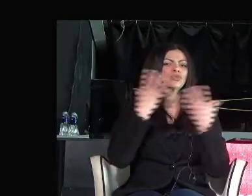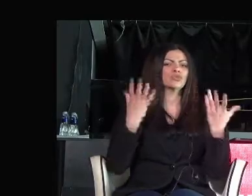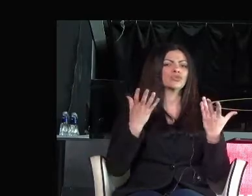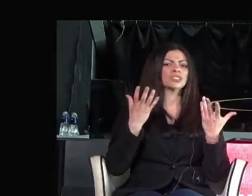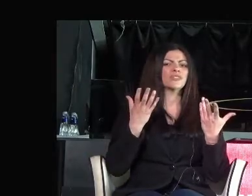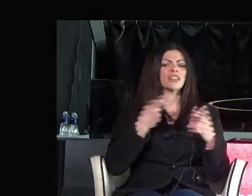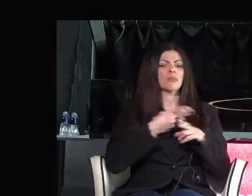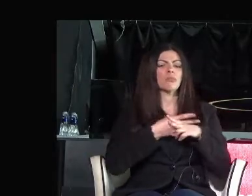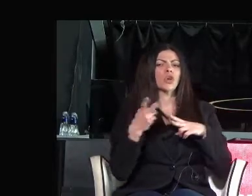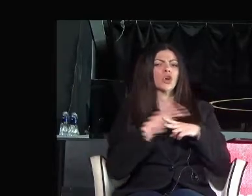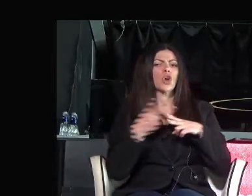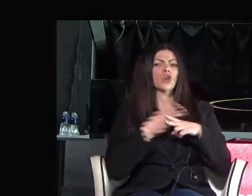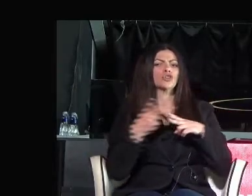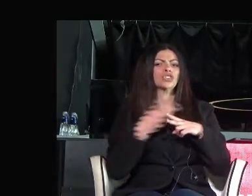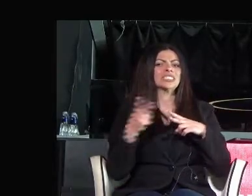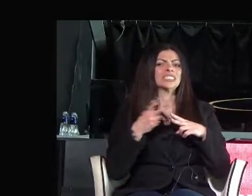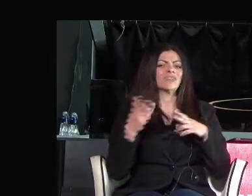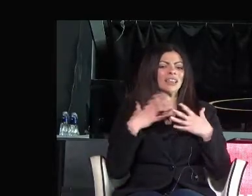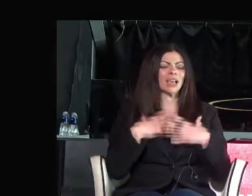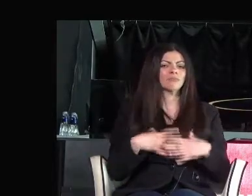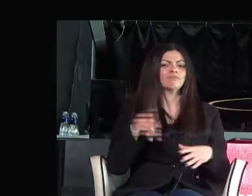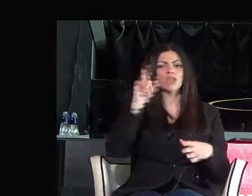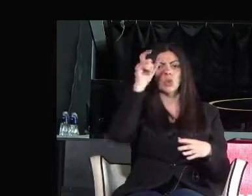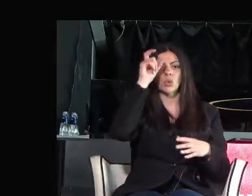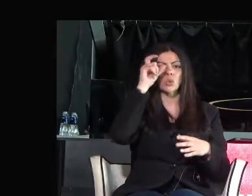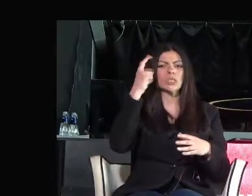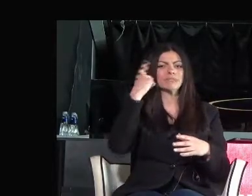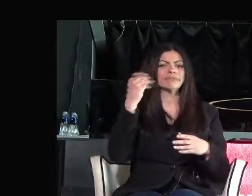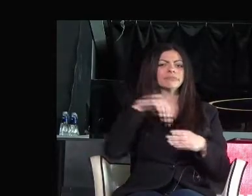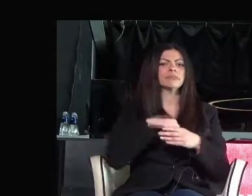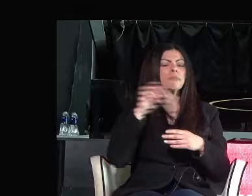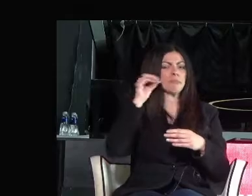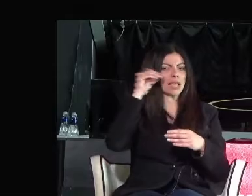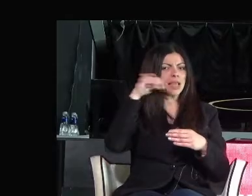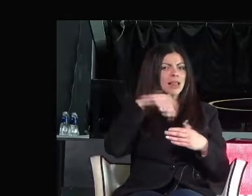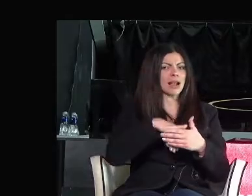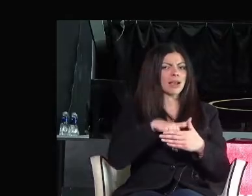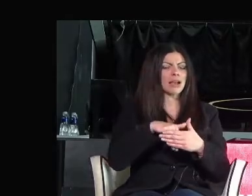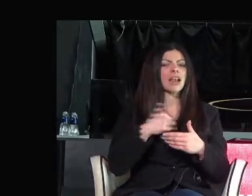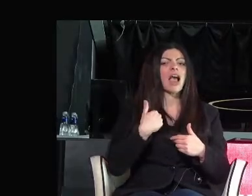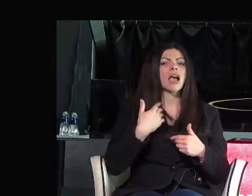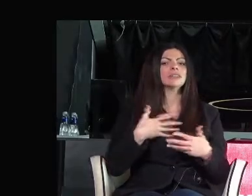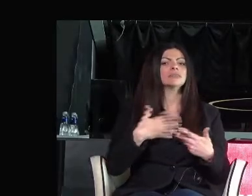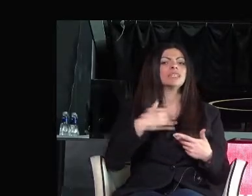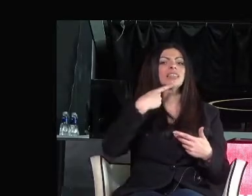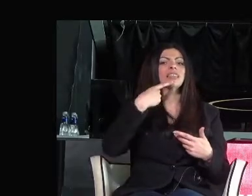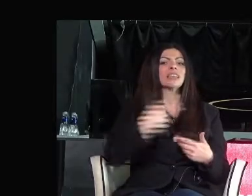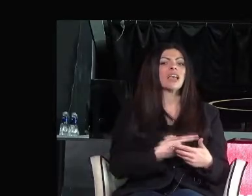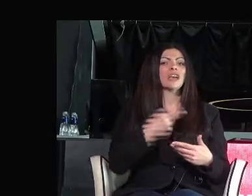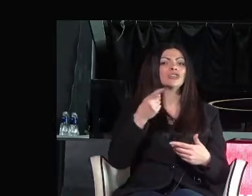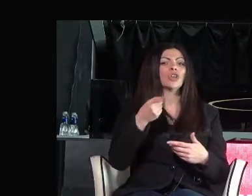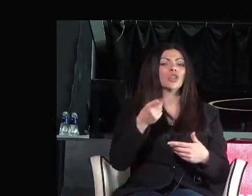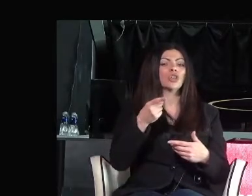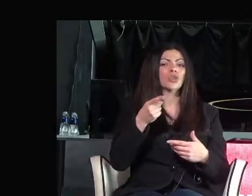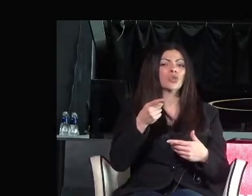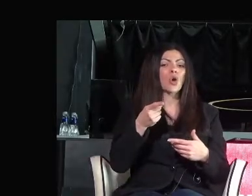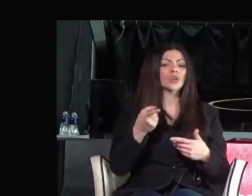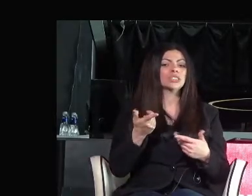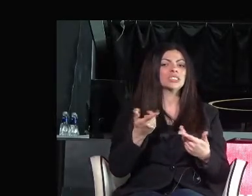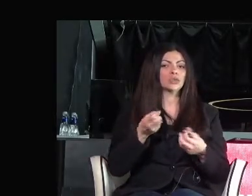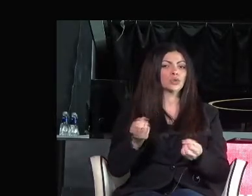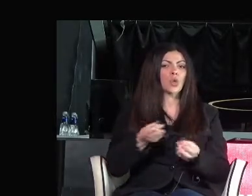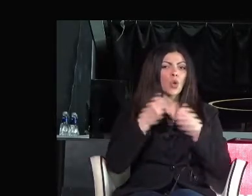to open a parenthesis here saying that this process didn't only affect exclusively Bulgarian Turks, but